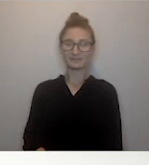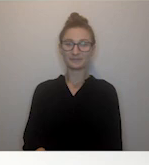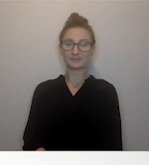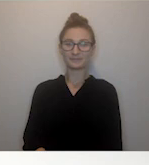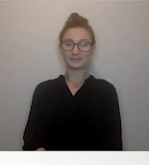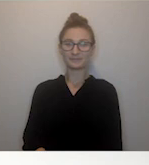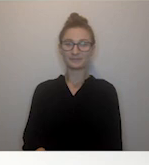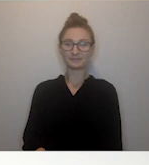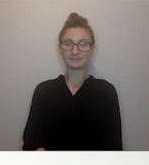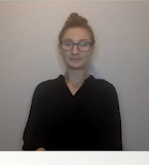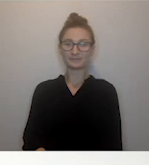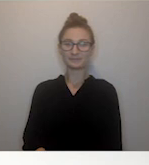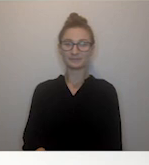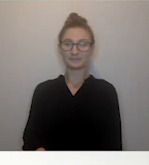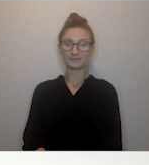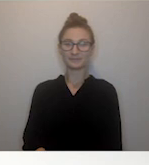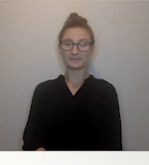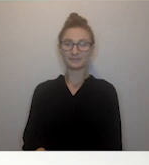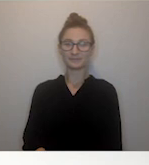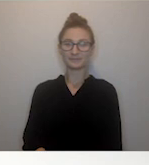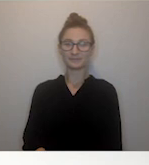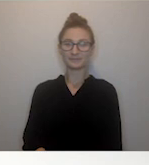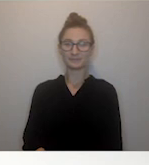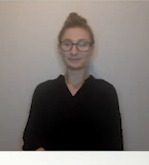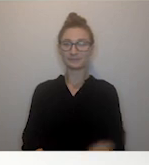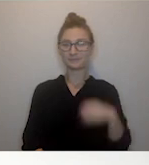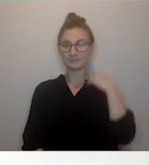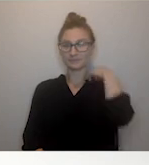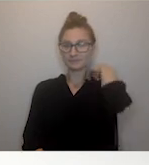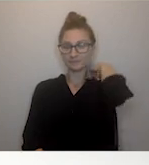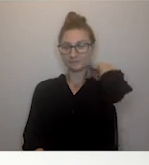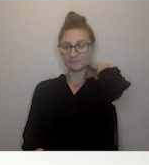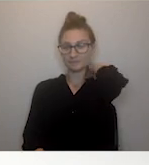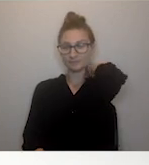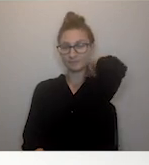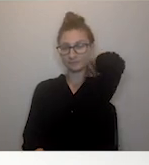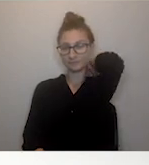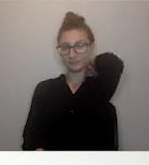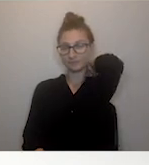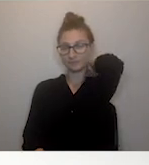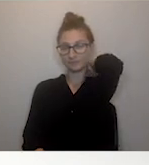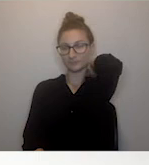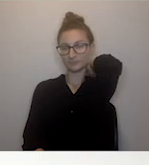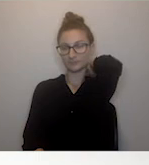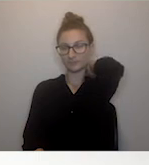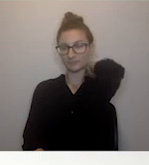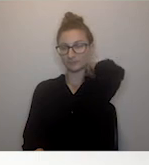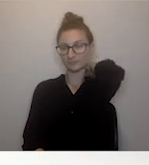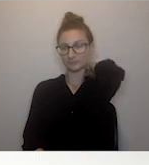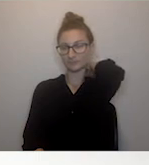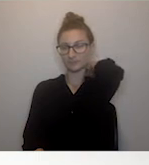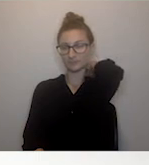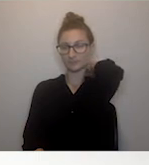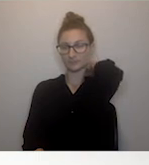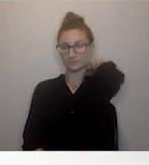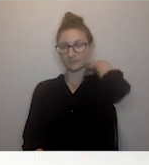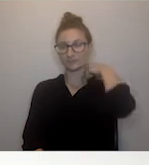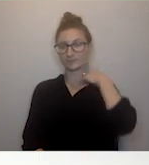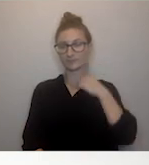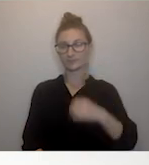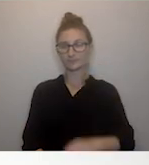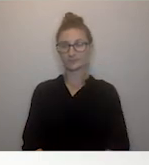and so definitely want to encourage the Minnesä's community and want to encourage